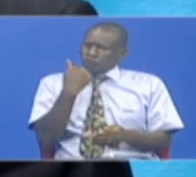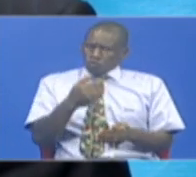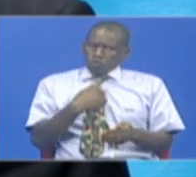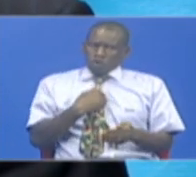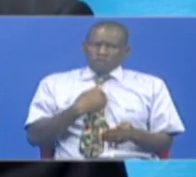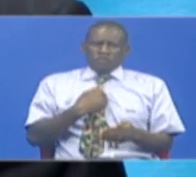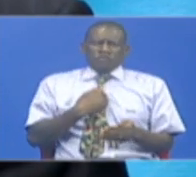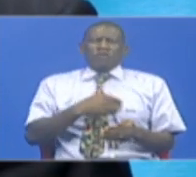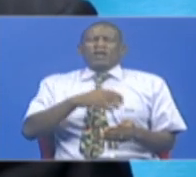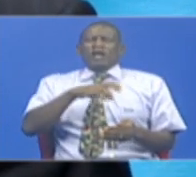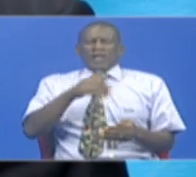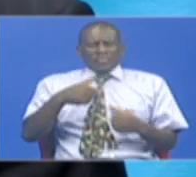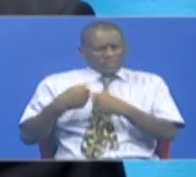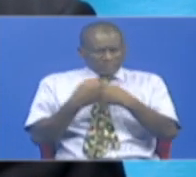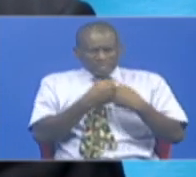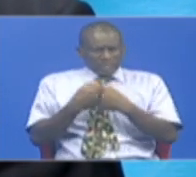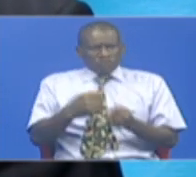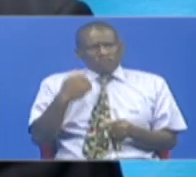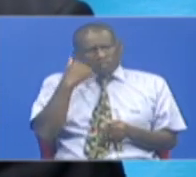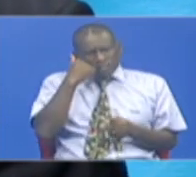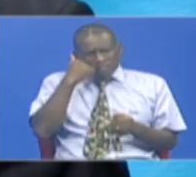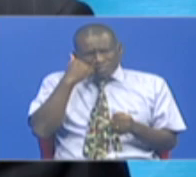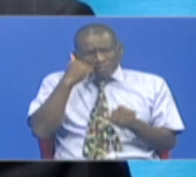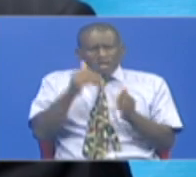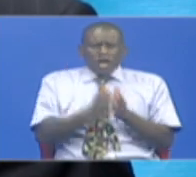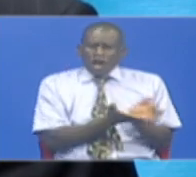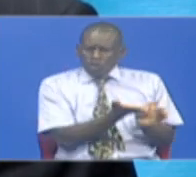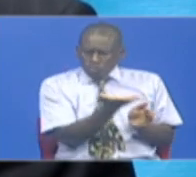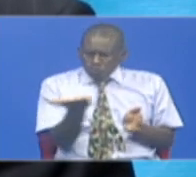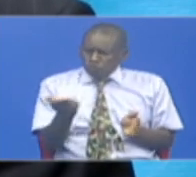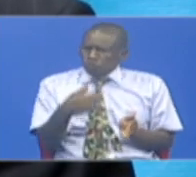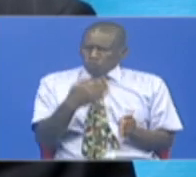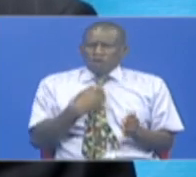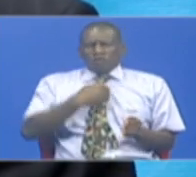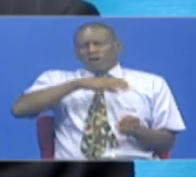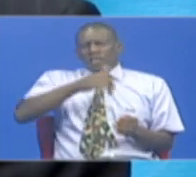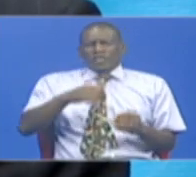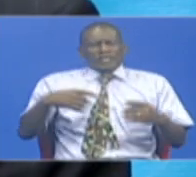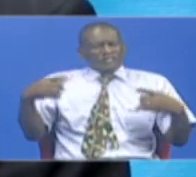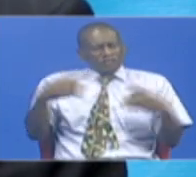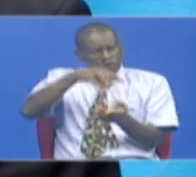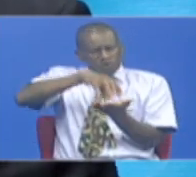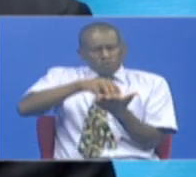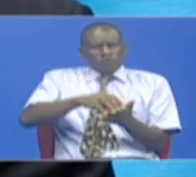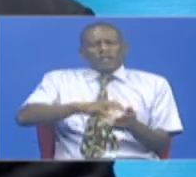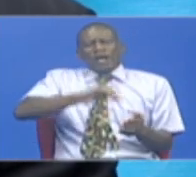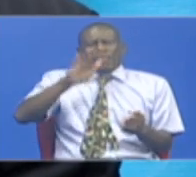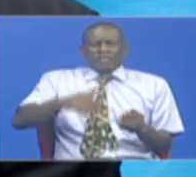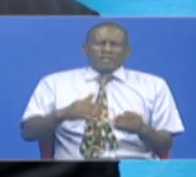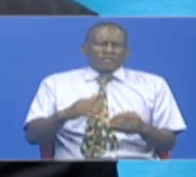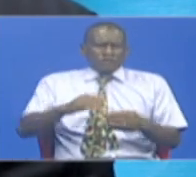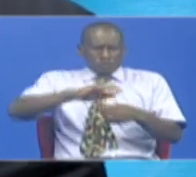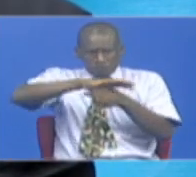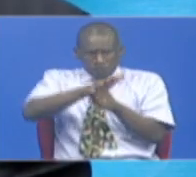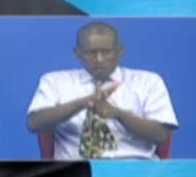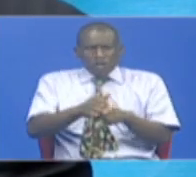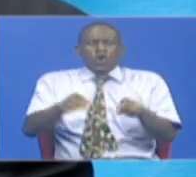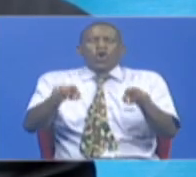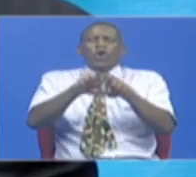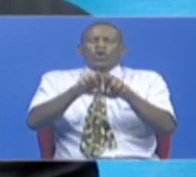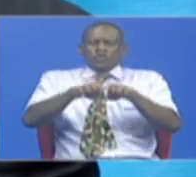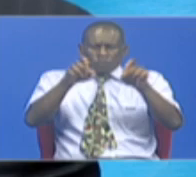immune systems and those with underlying conditions. We must also